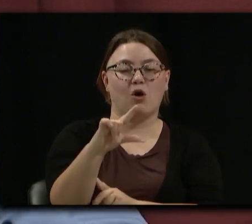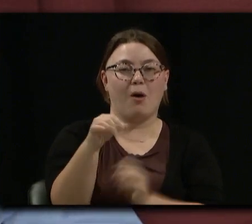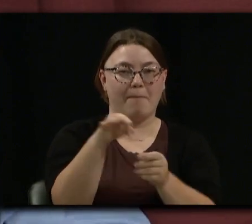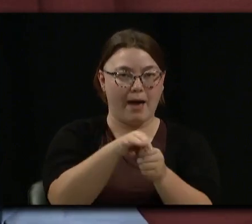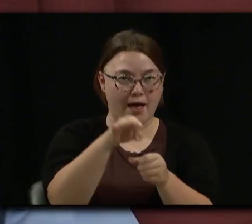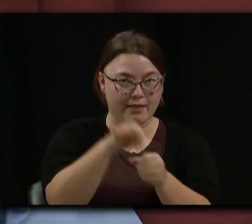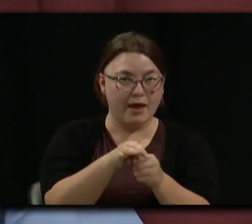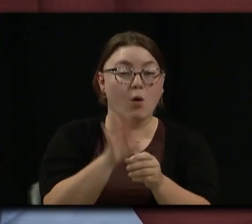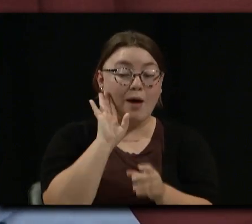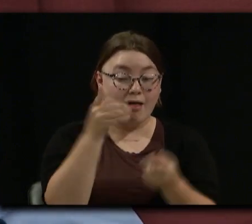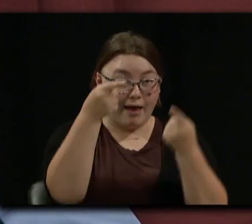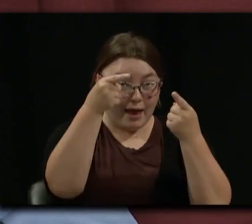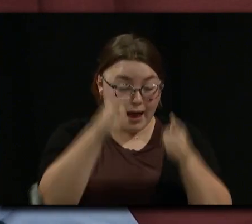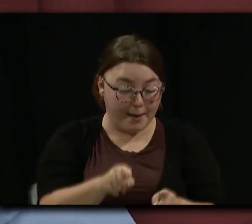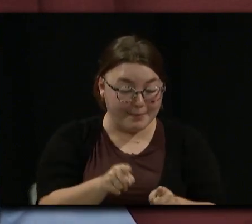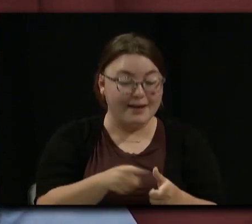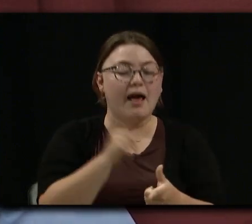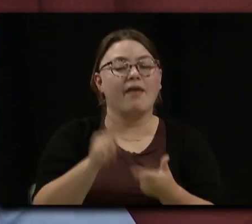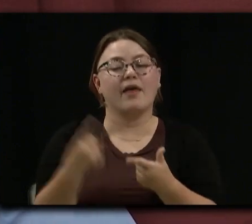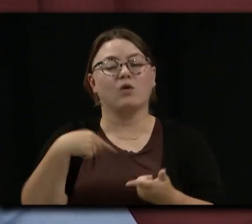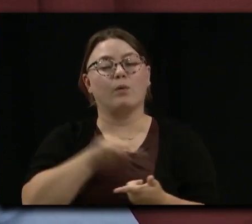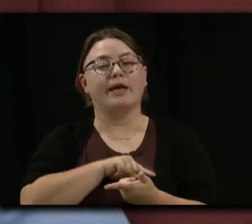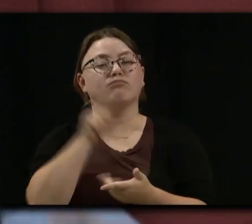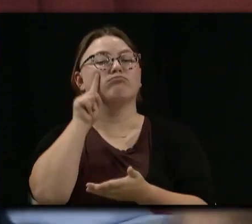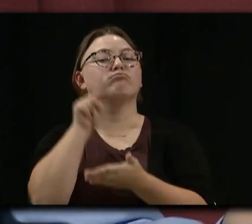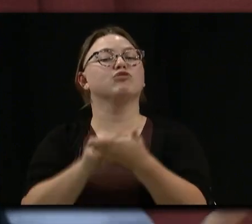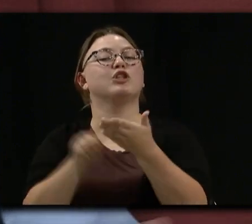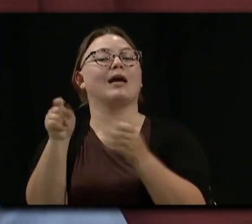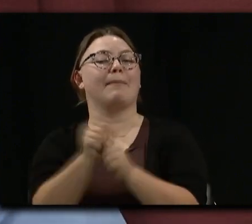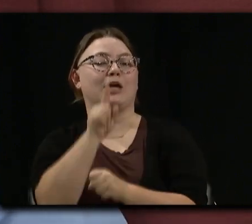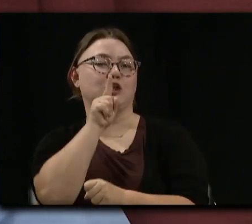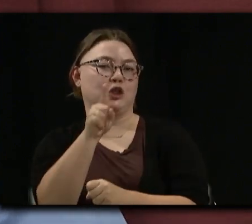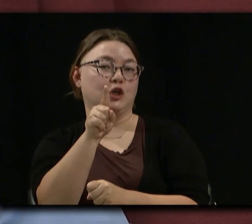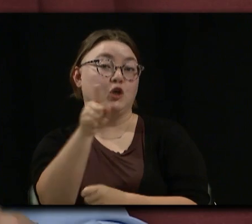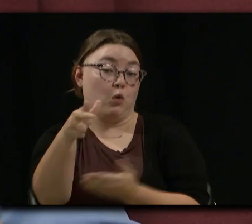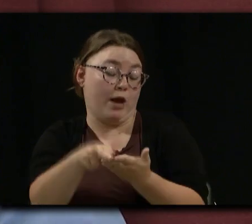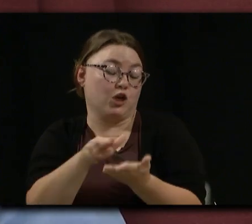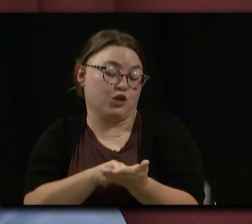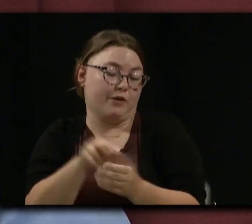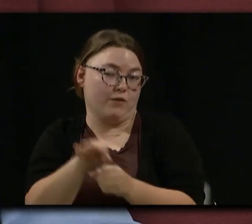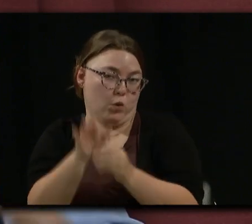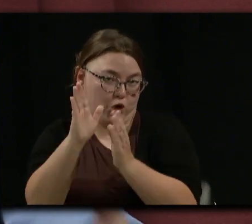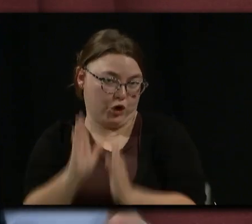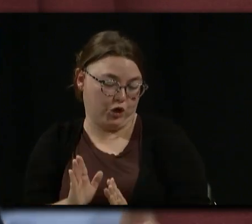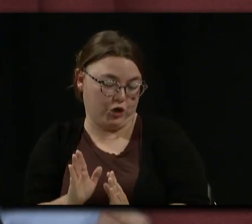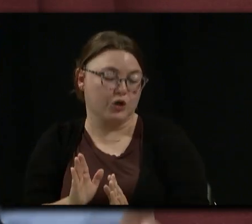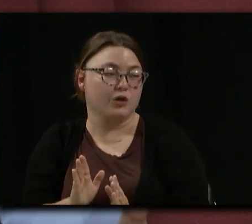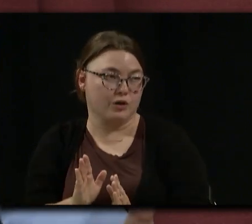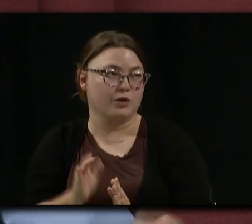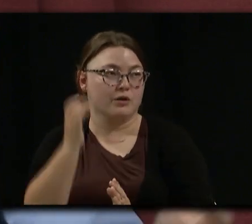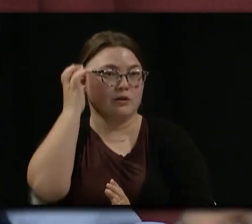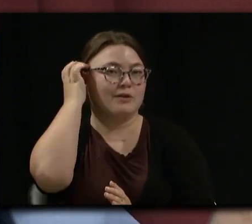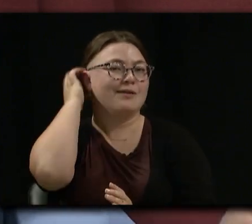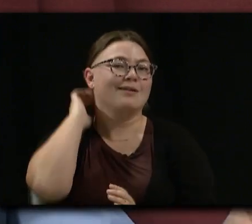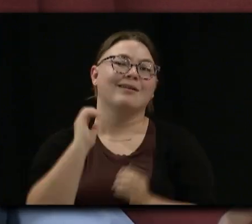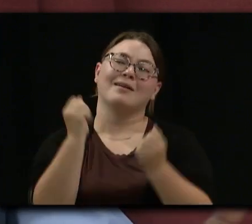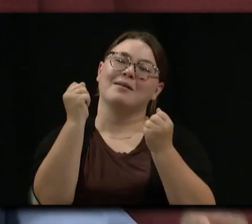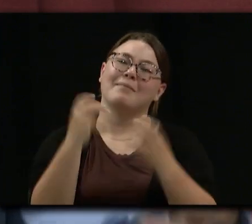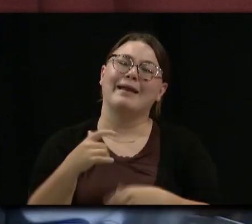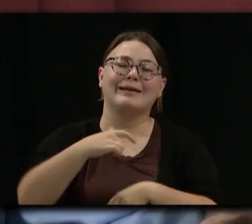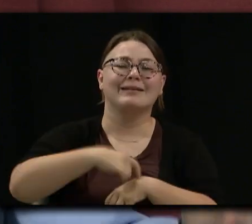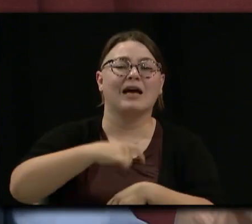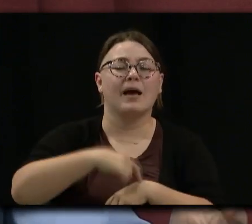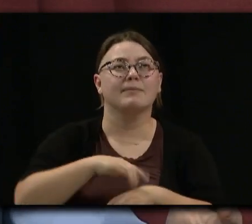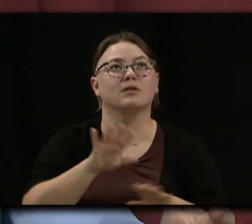that you're a registered voter in the state of Ohio. Okay. And that's one of the other things that if you don't need, we have a lot of times people call in and